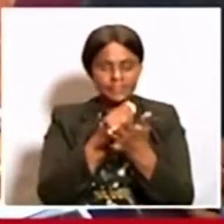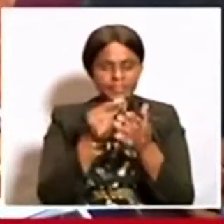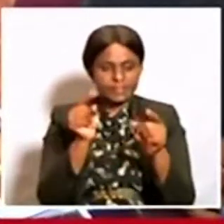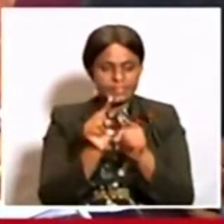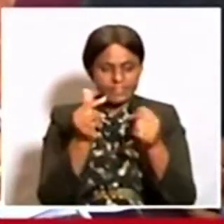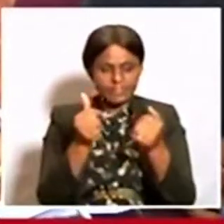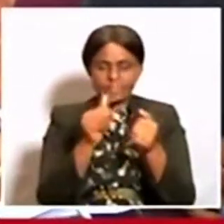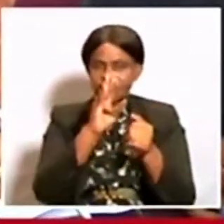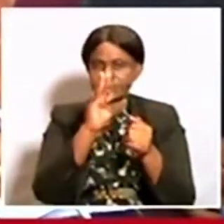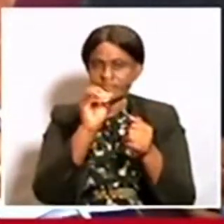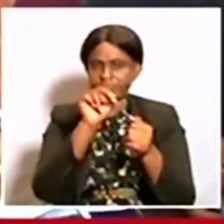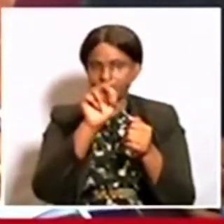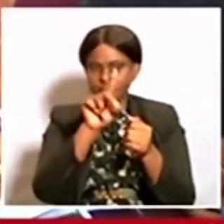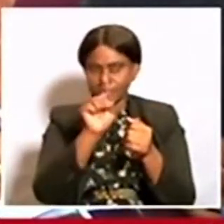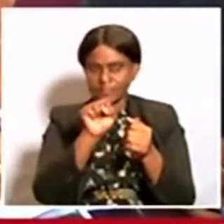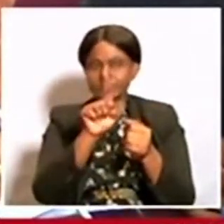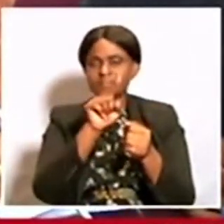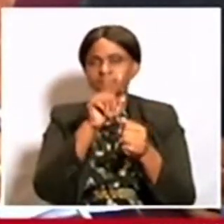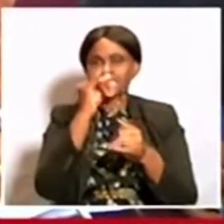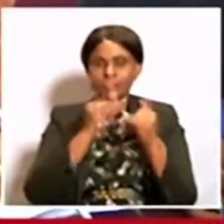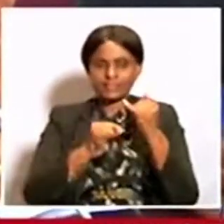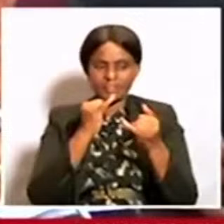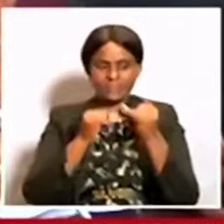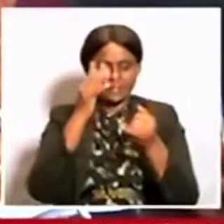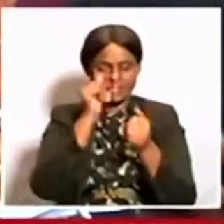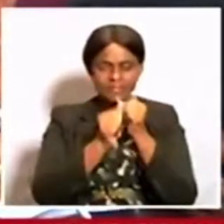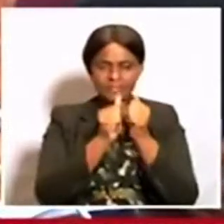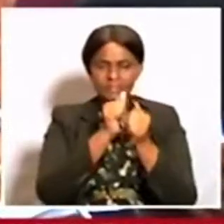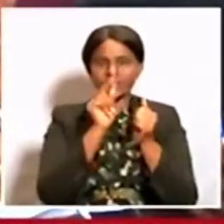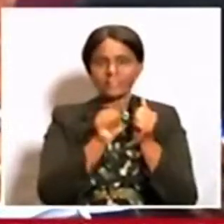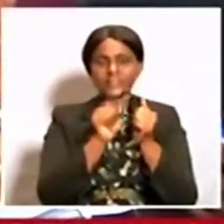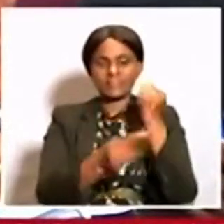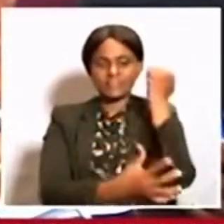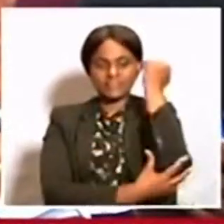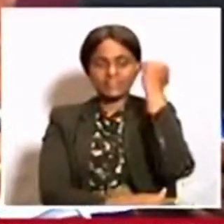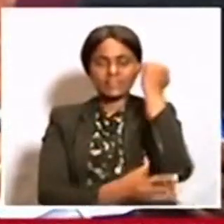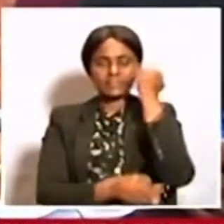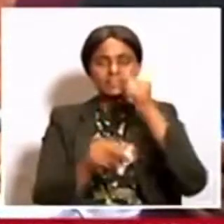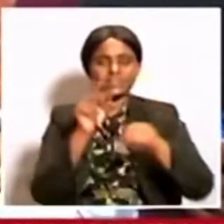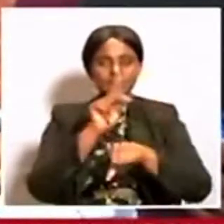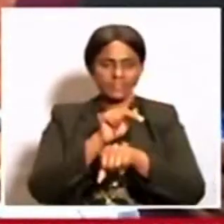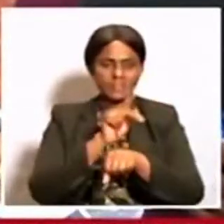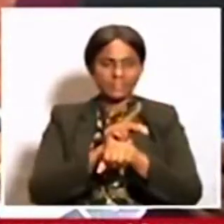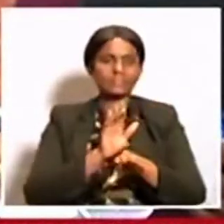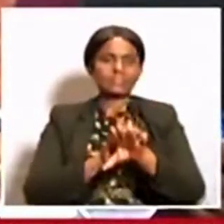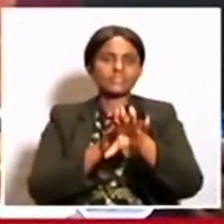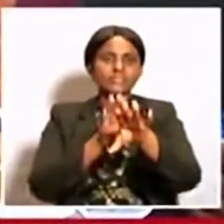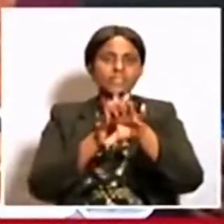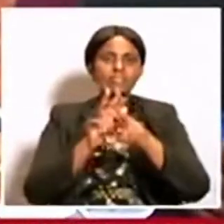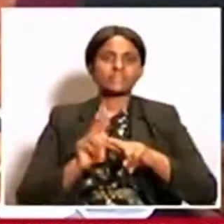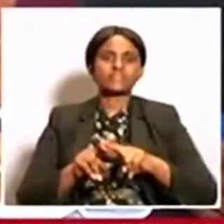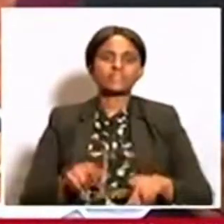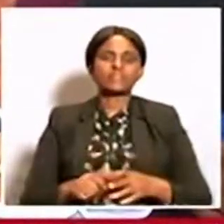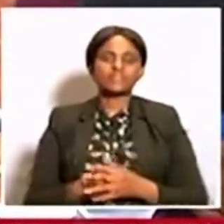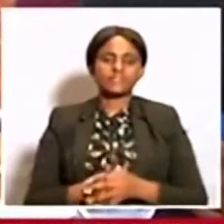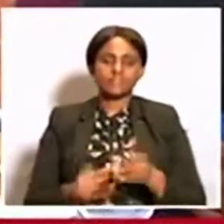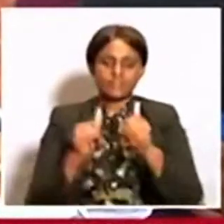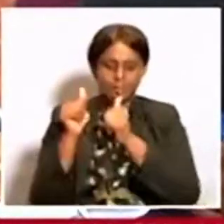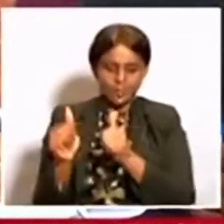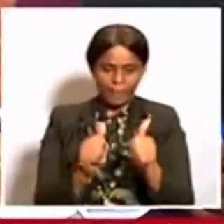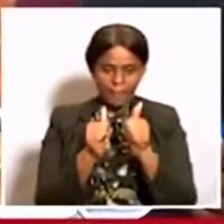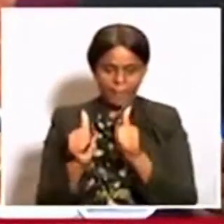bonds had expired. This was caused by poor project tracking, Chair. Action